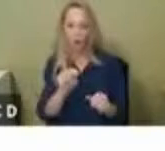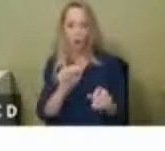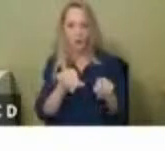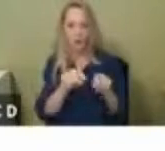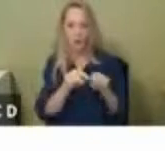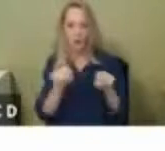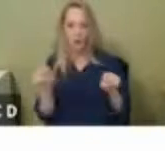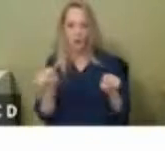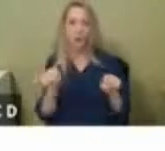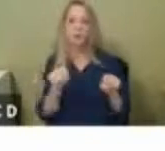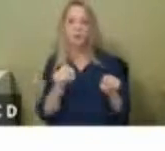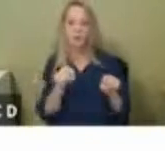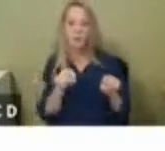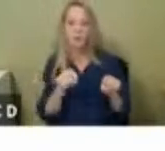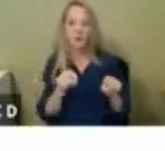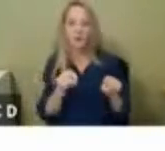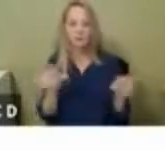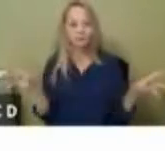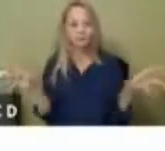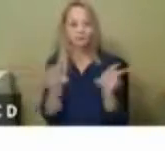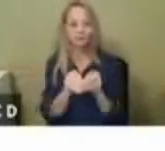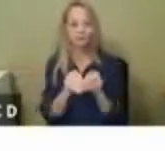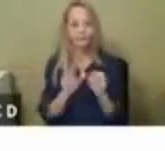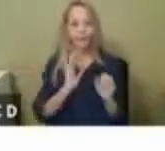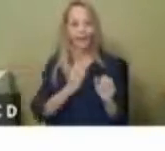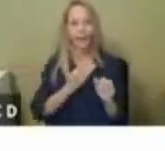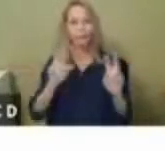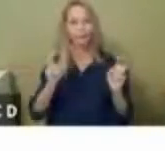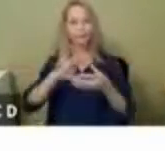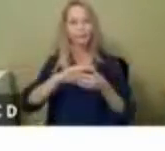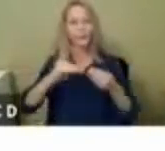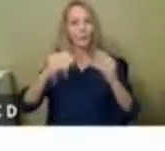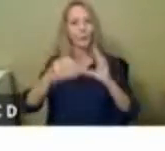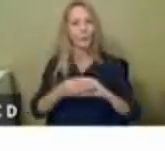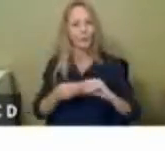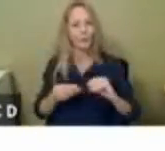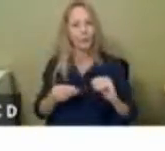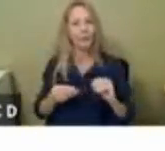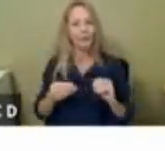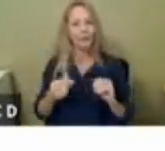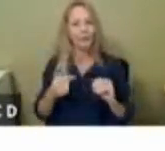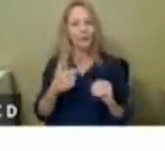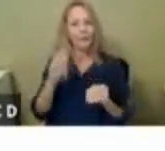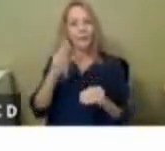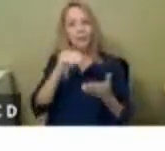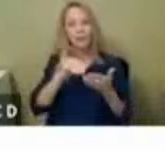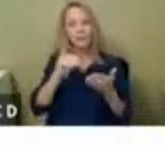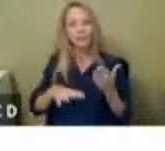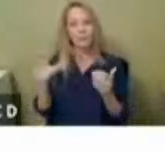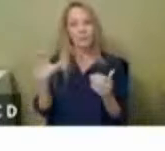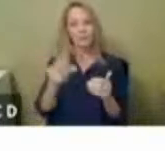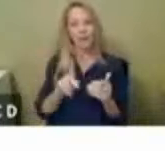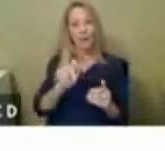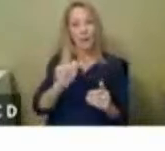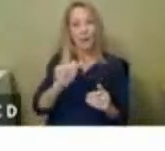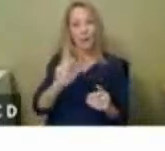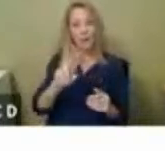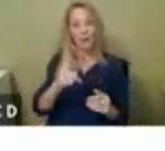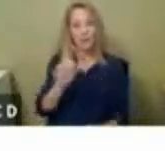because this tells our whole story in a way. We started bringing students back to campus on August